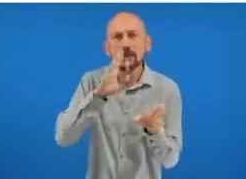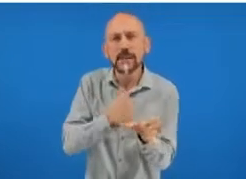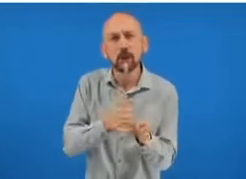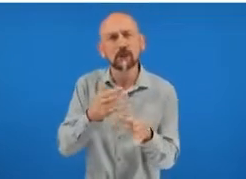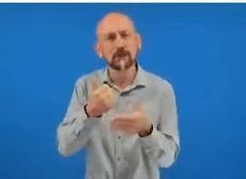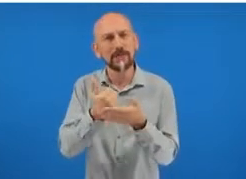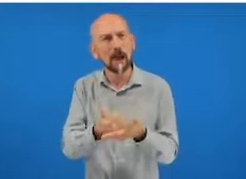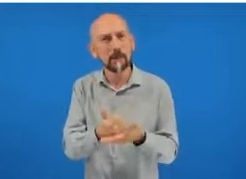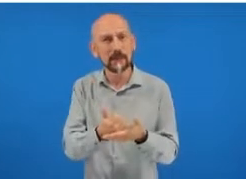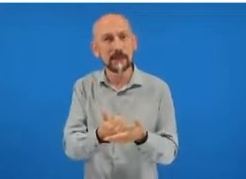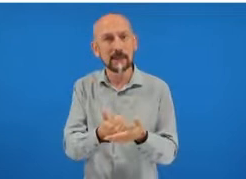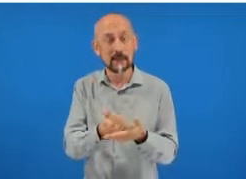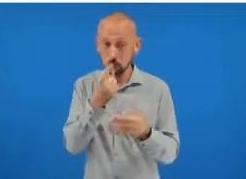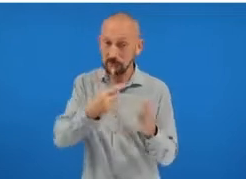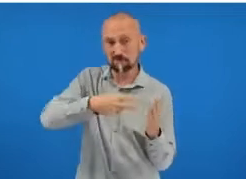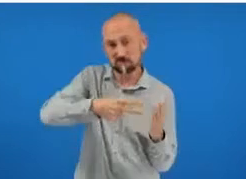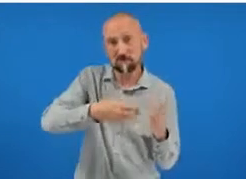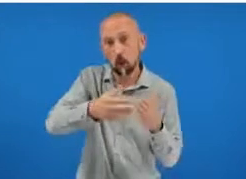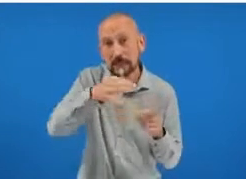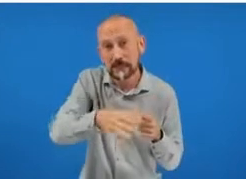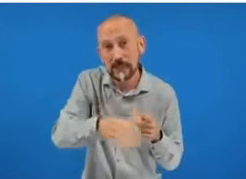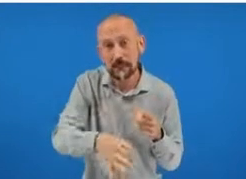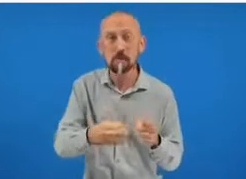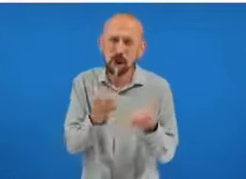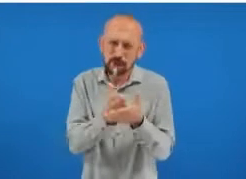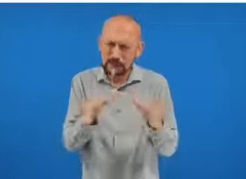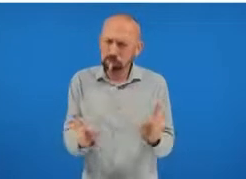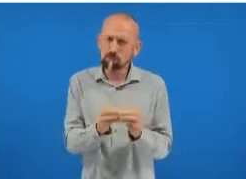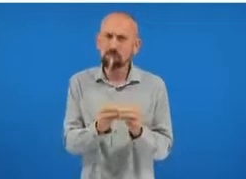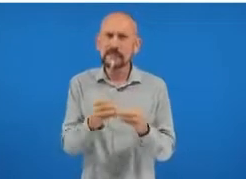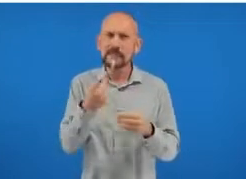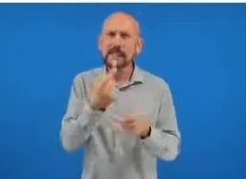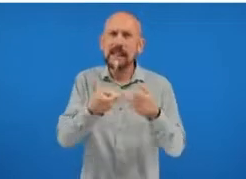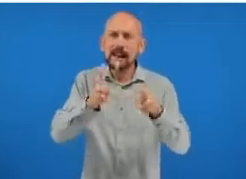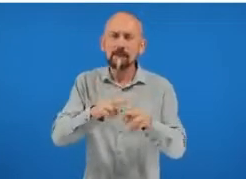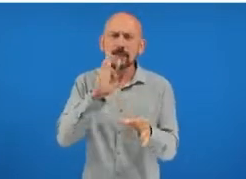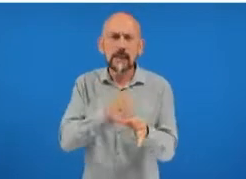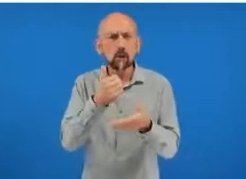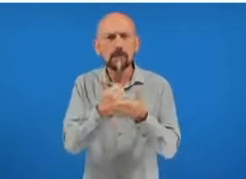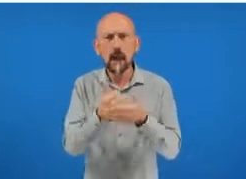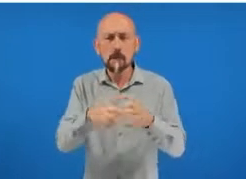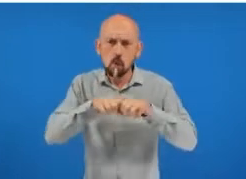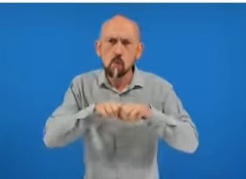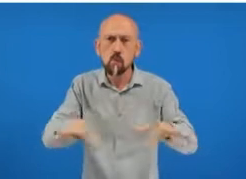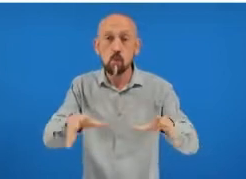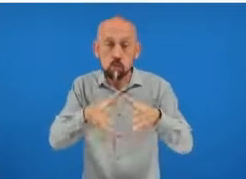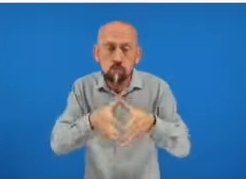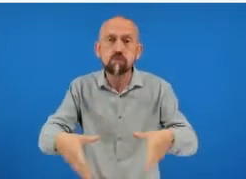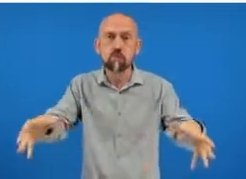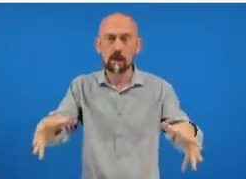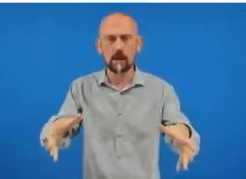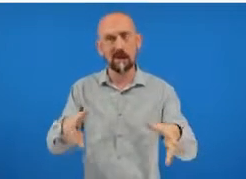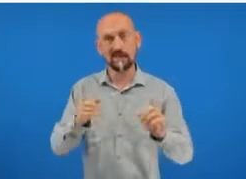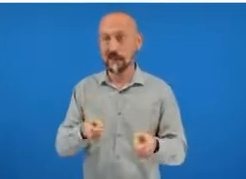that if psychological therapies are implemented at scale, it will be an economic no-brainer because